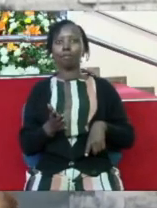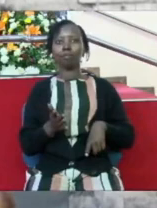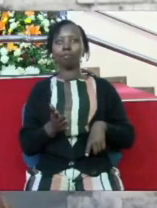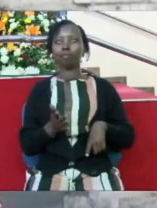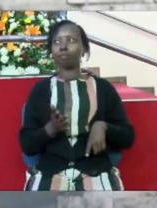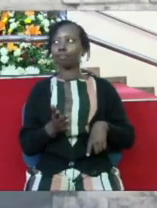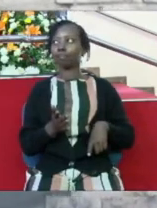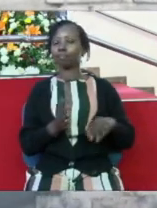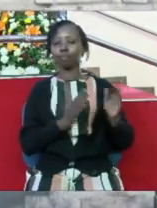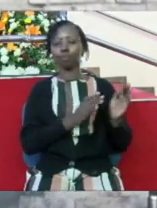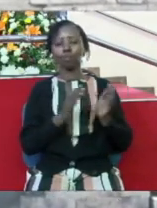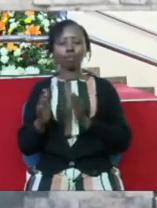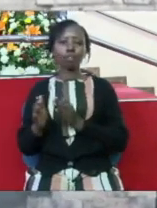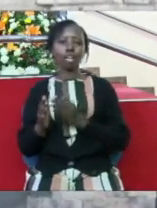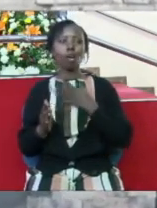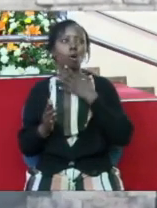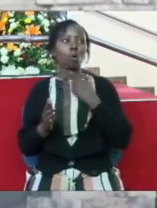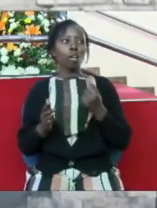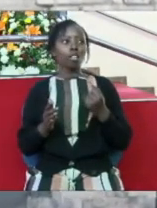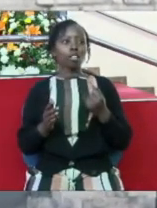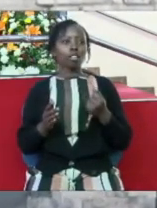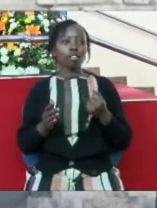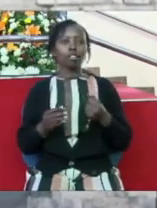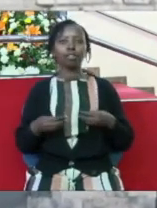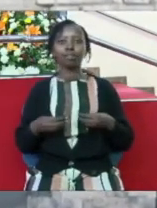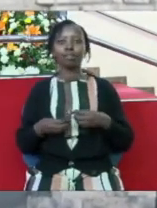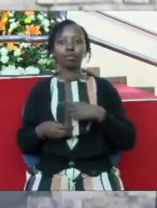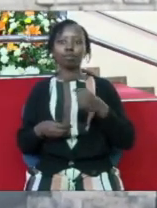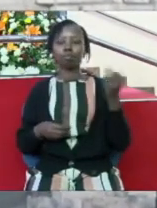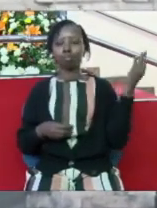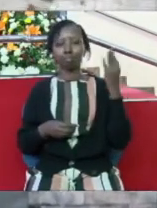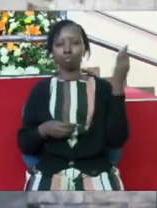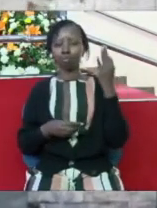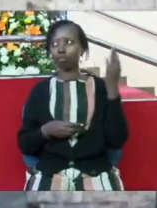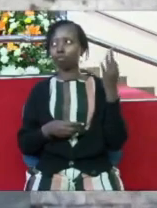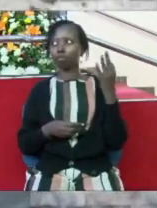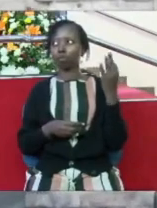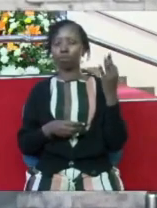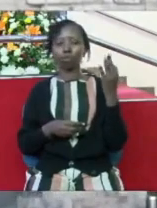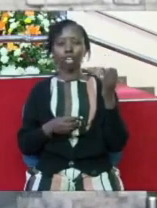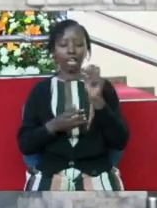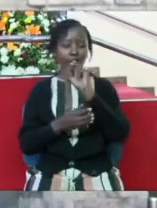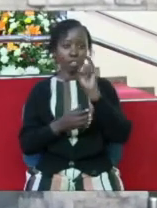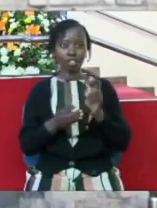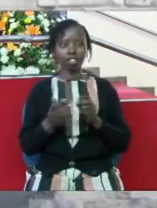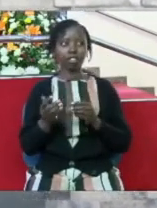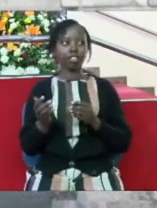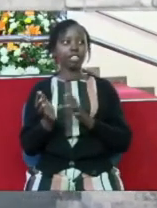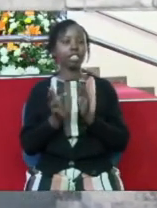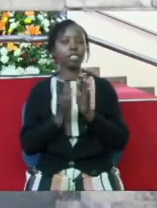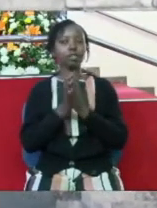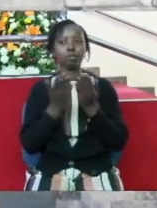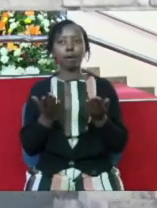Without much further ado, I want to get to the word of God. Nataka tushiriki neno la Mungu. And we are going to read from the book of Acts chapter